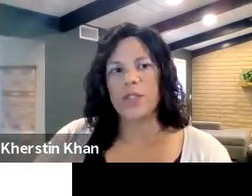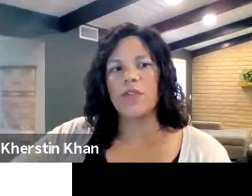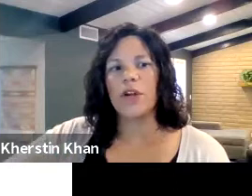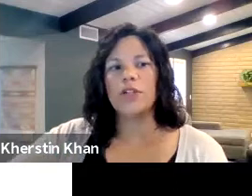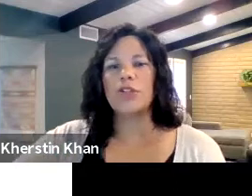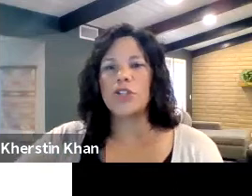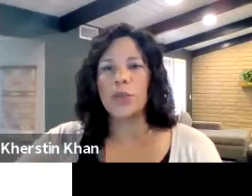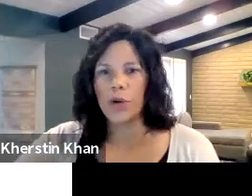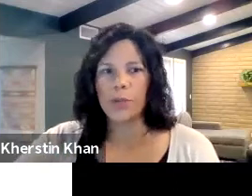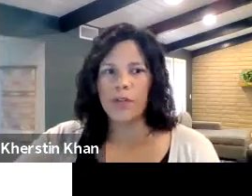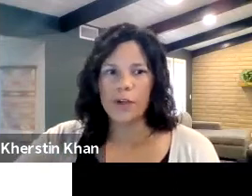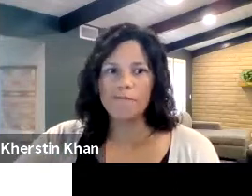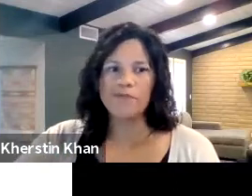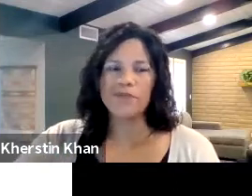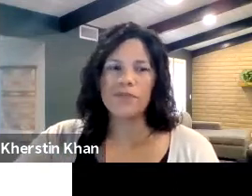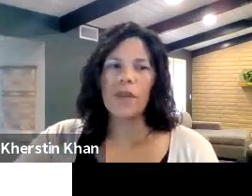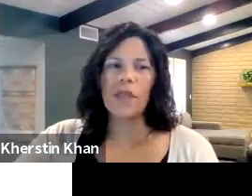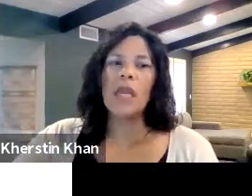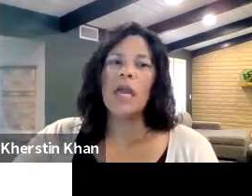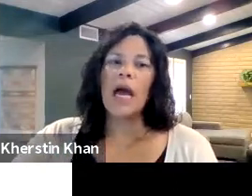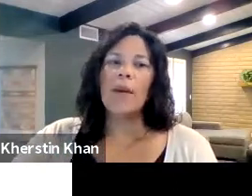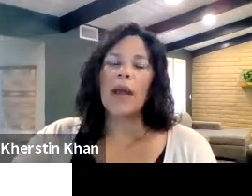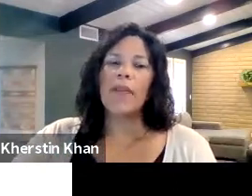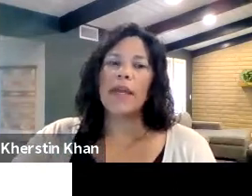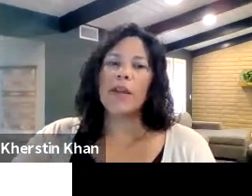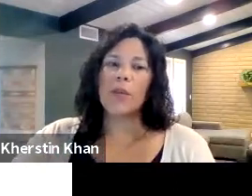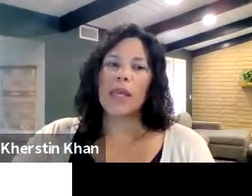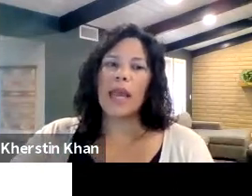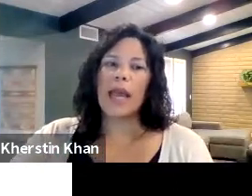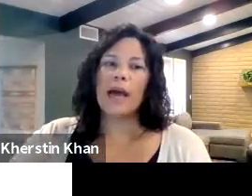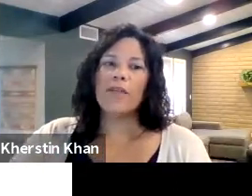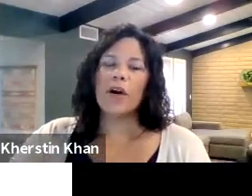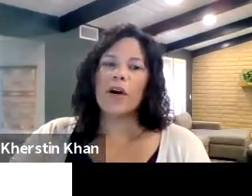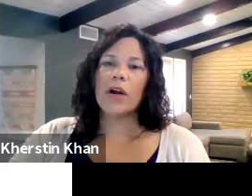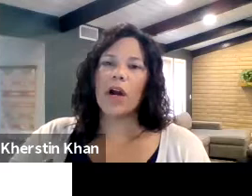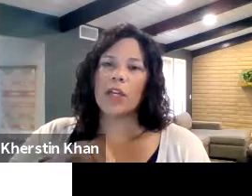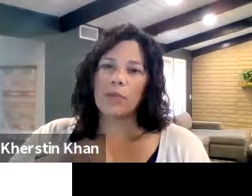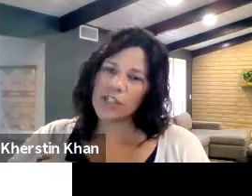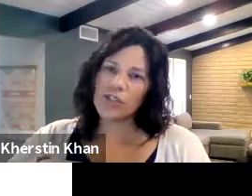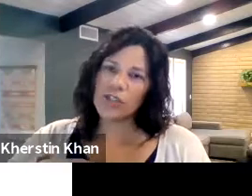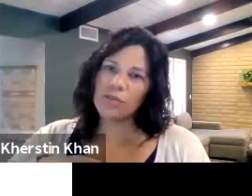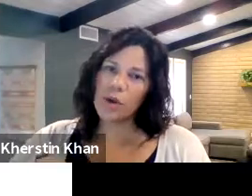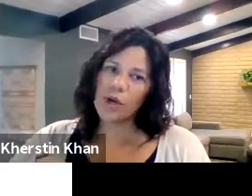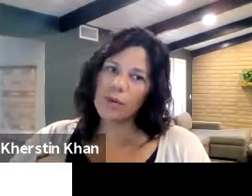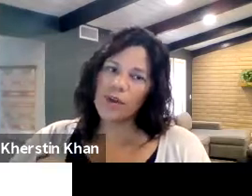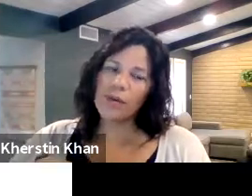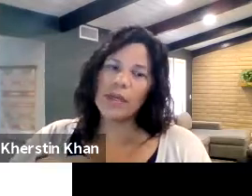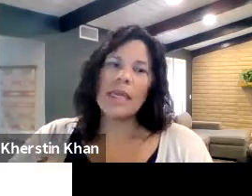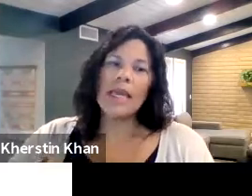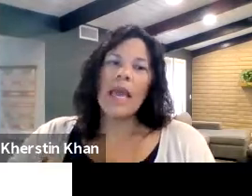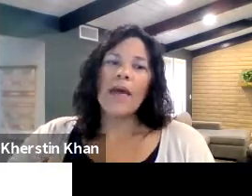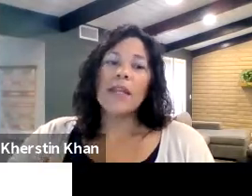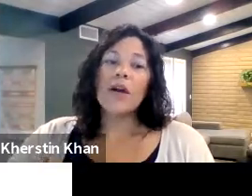templates to it. So we've got our instructional program review. And then we have our occupational program